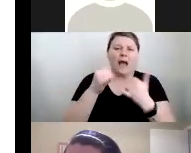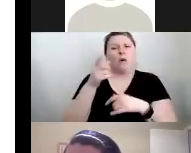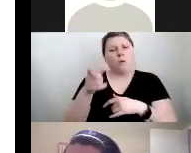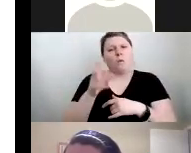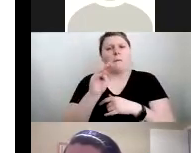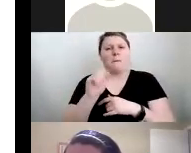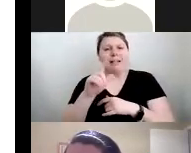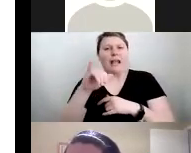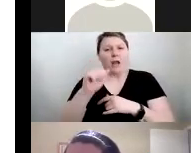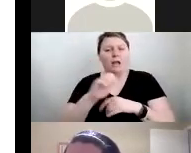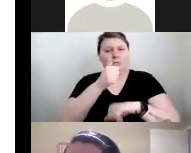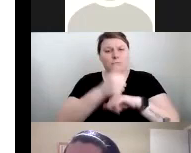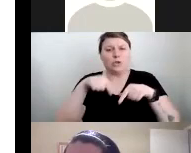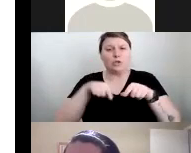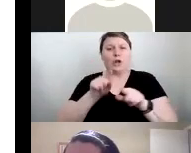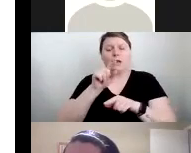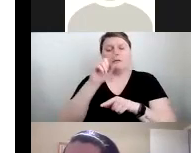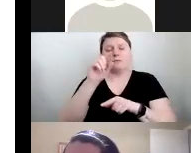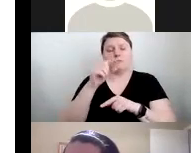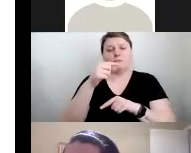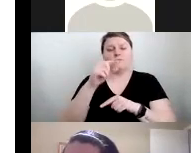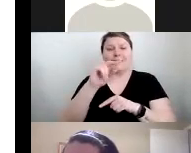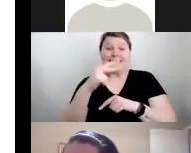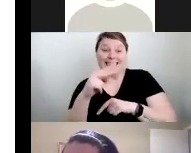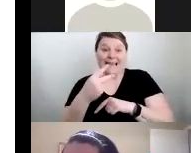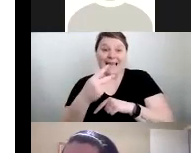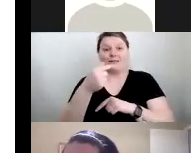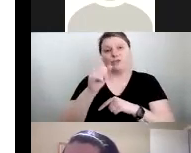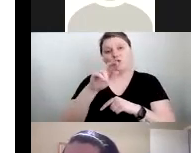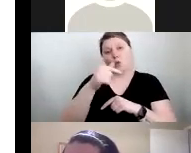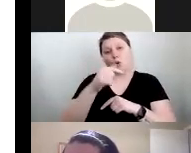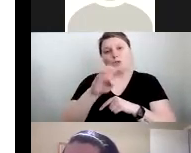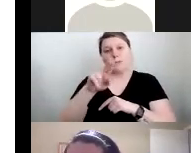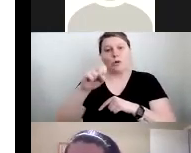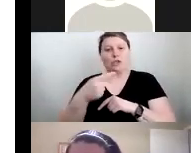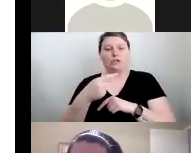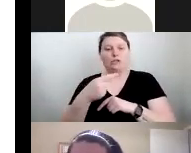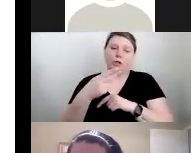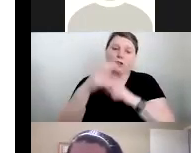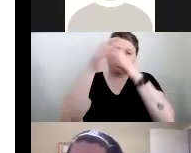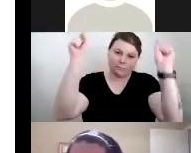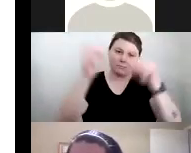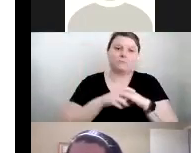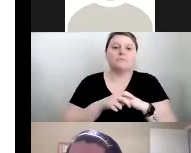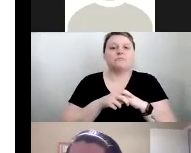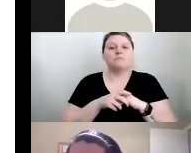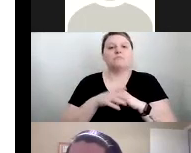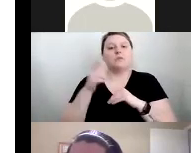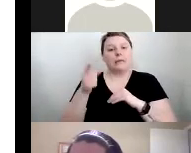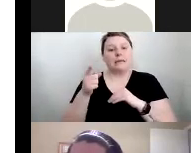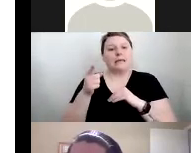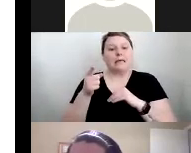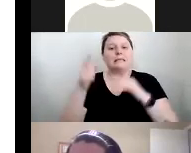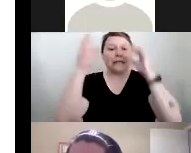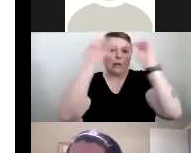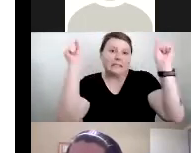instituted during the second George Bush administration. He's the president of the P.